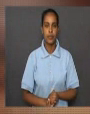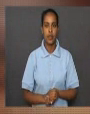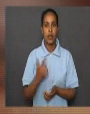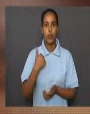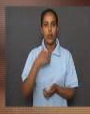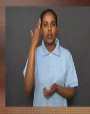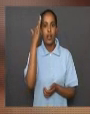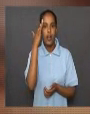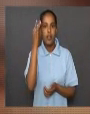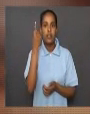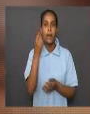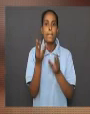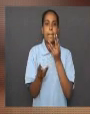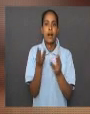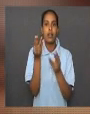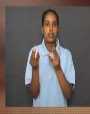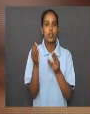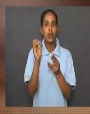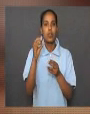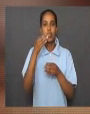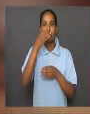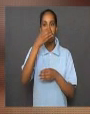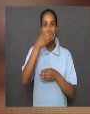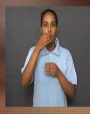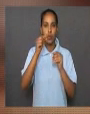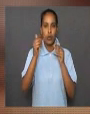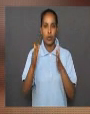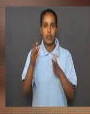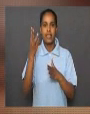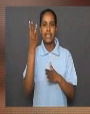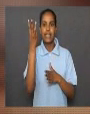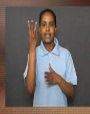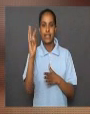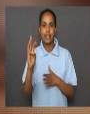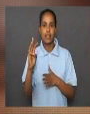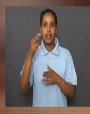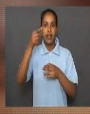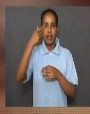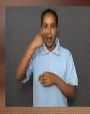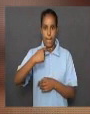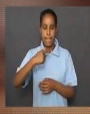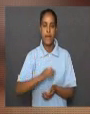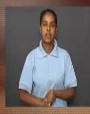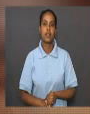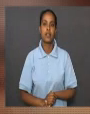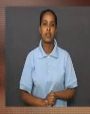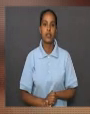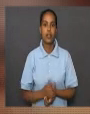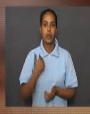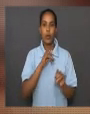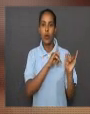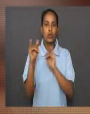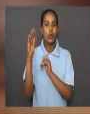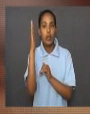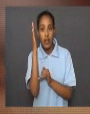We know that the mass of the solute is 16 grams. We